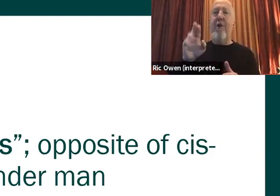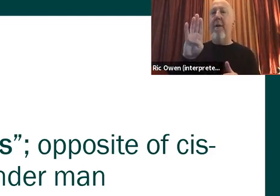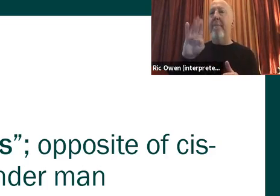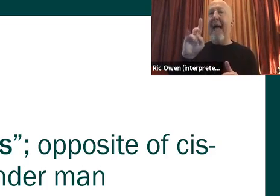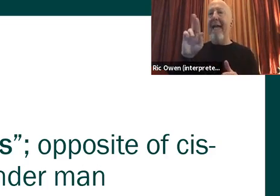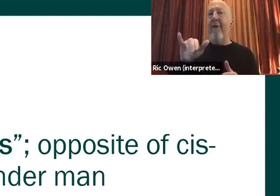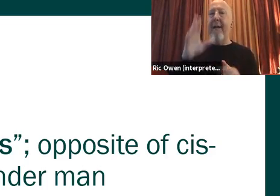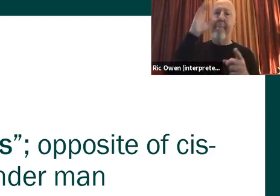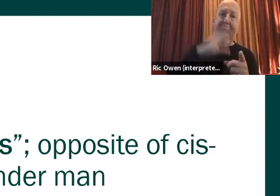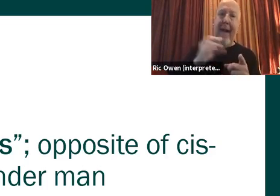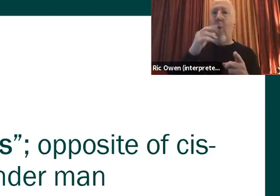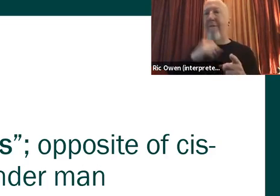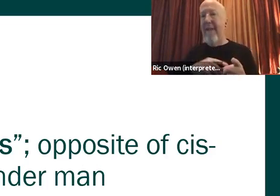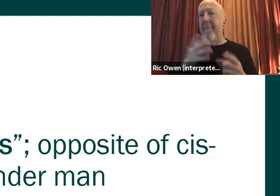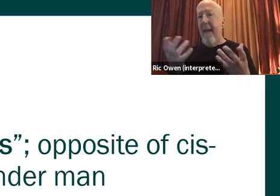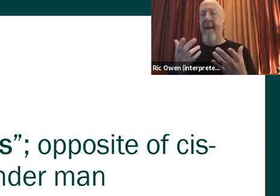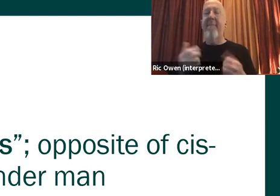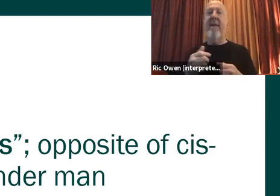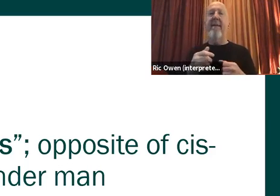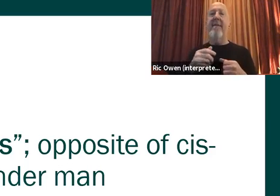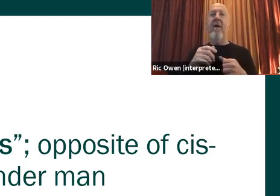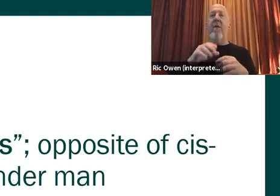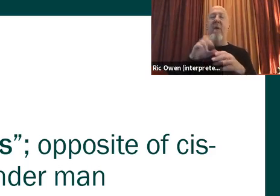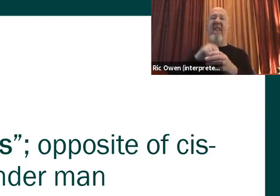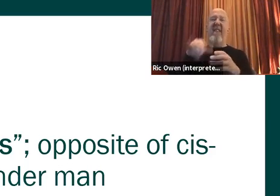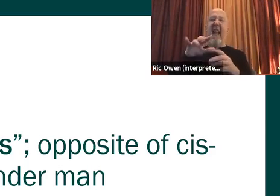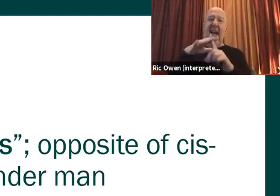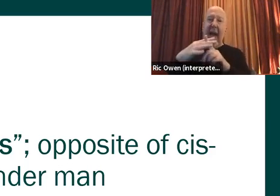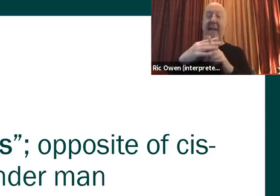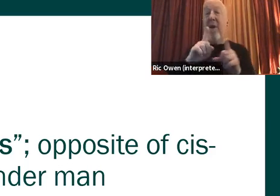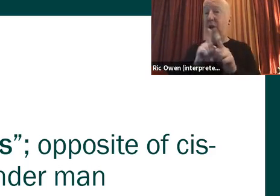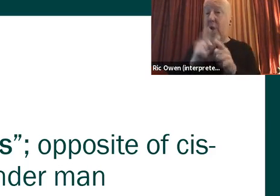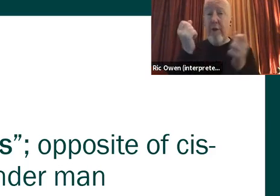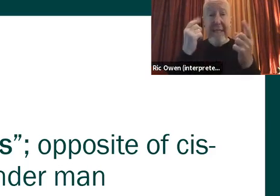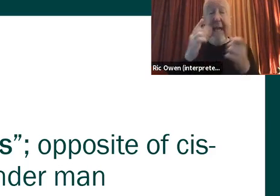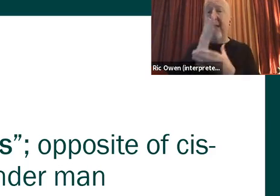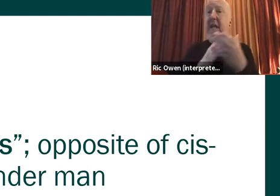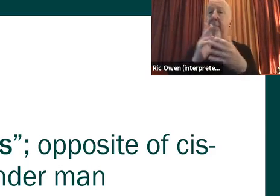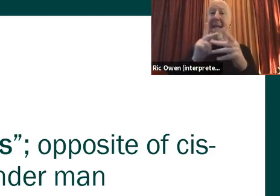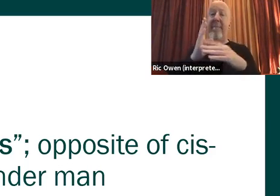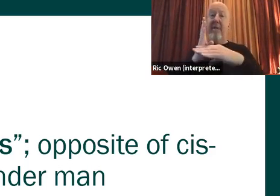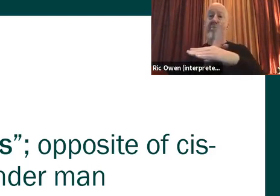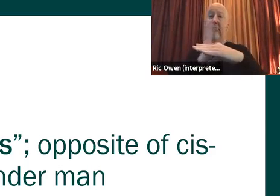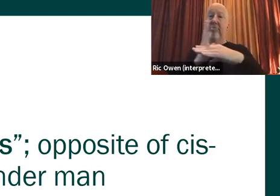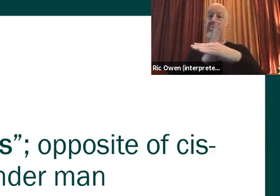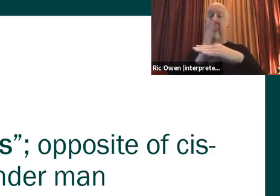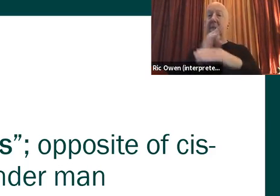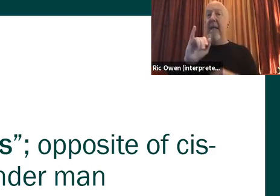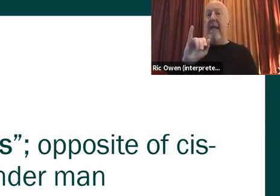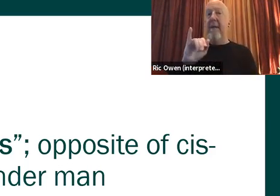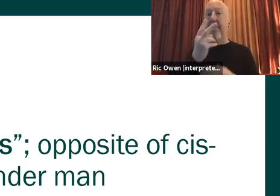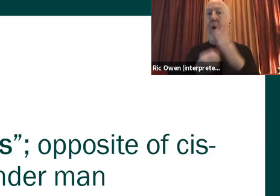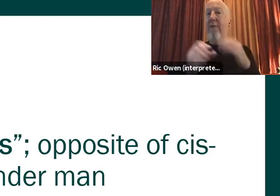with that context, but also acknowledging that there are intersex folks, usually within this binary is how